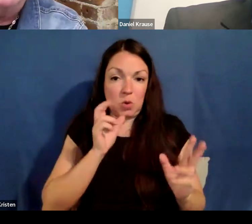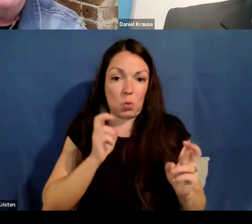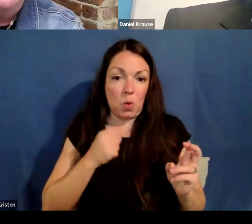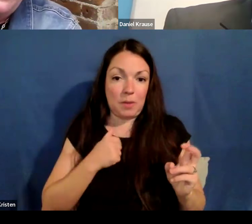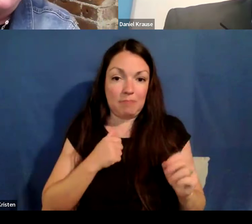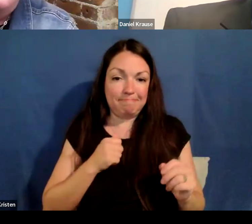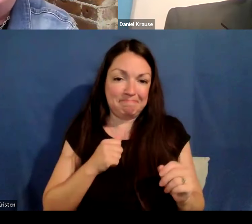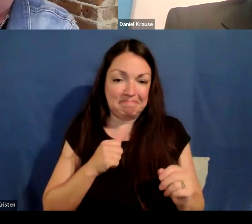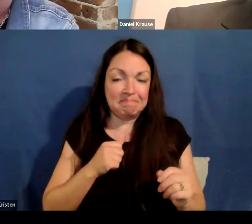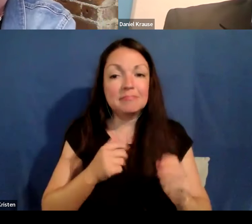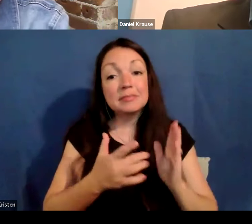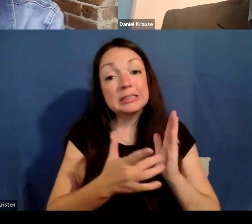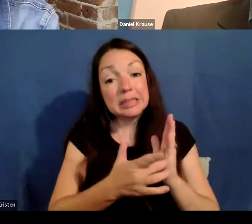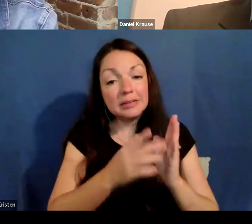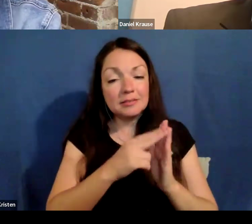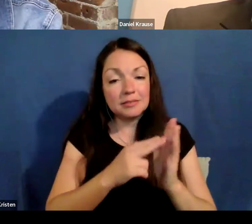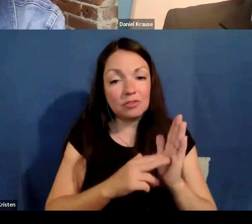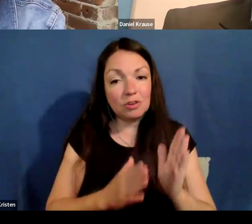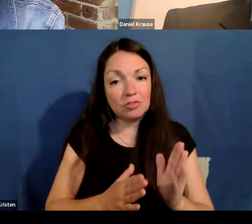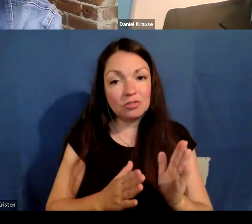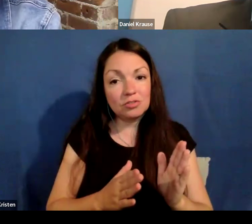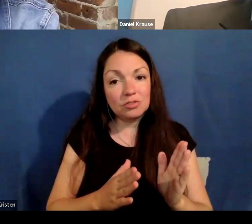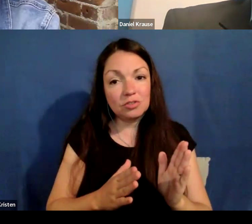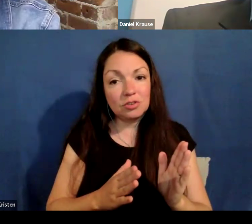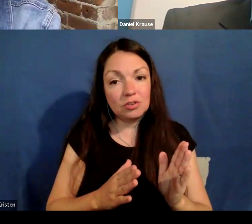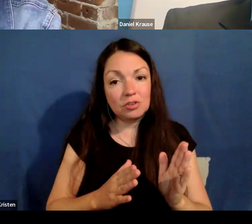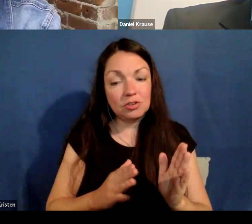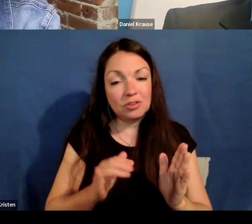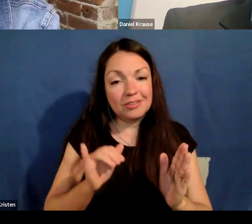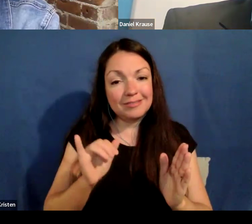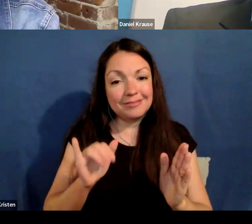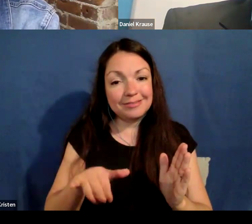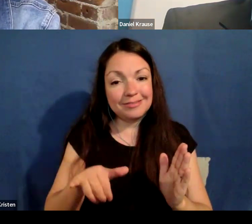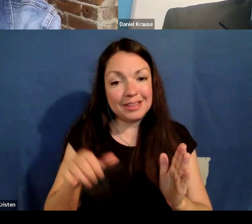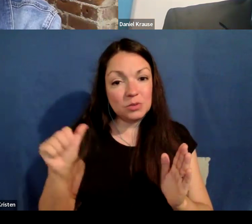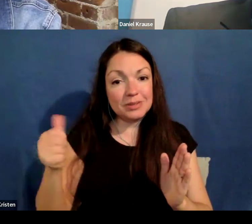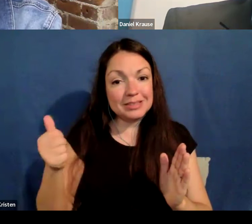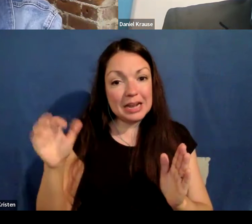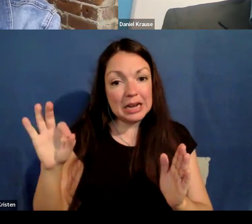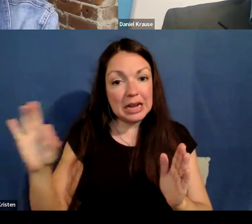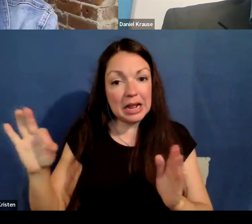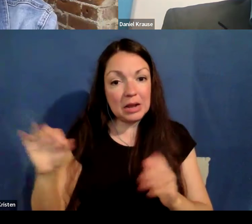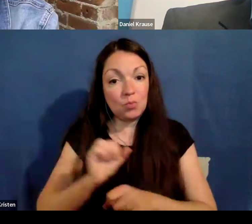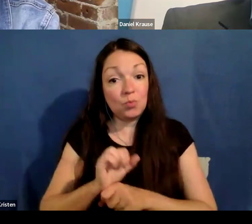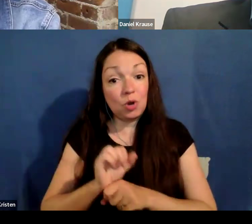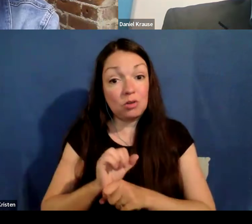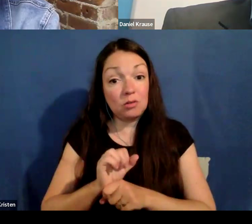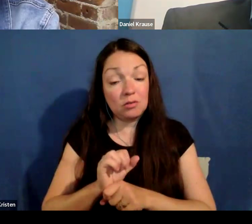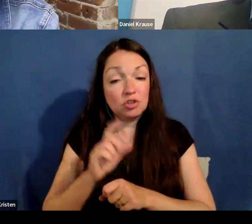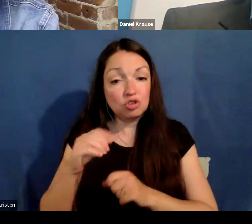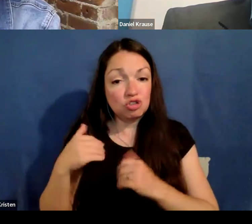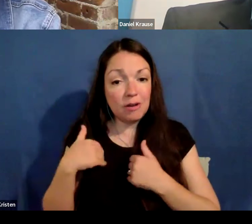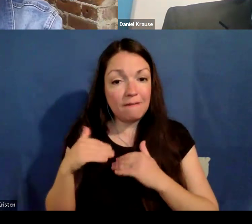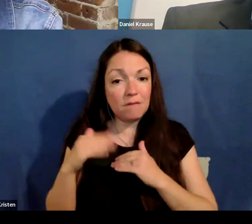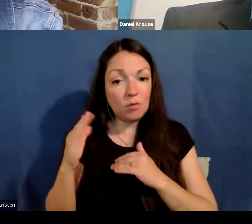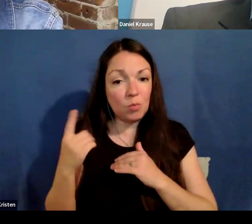but technically as contractors, that is how a 1099 contract works, is we're to have more than one